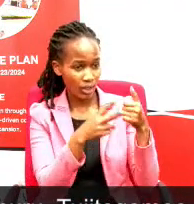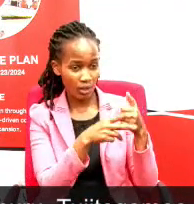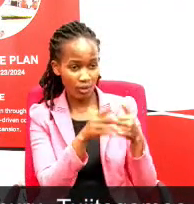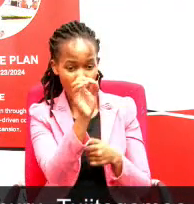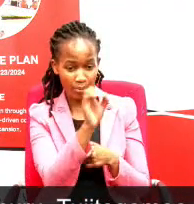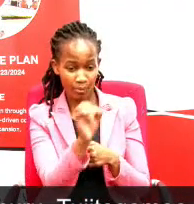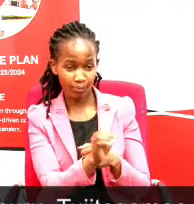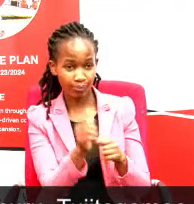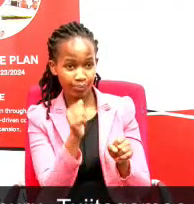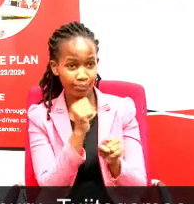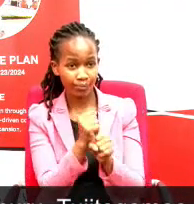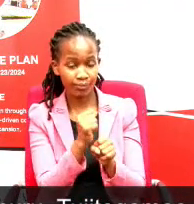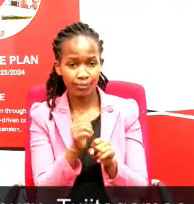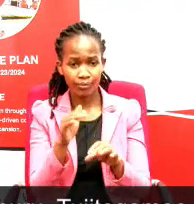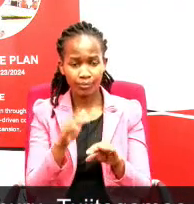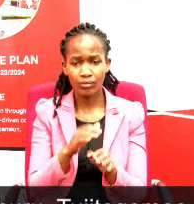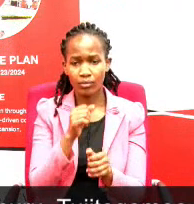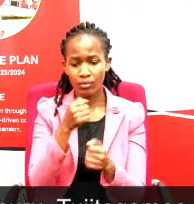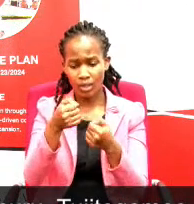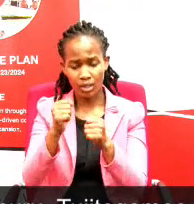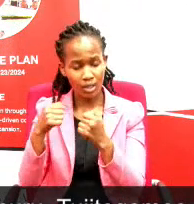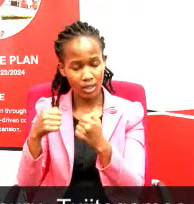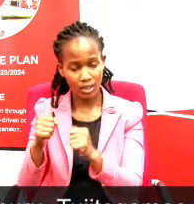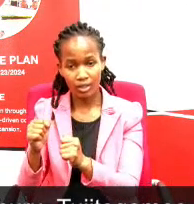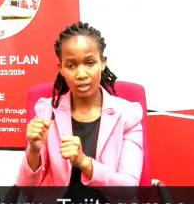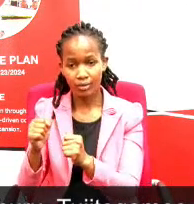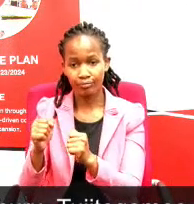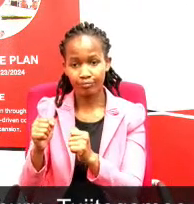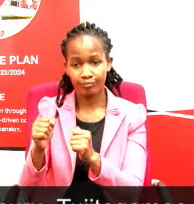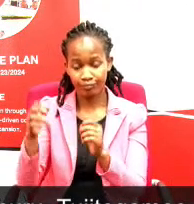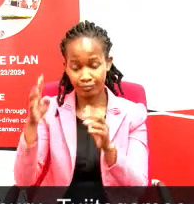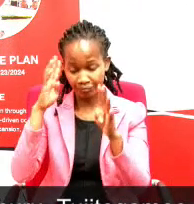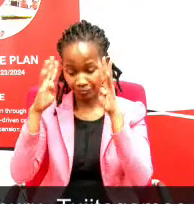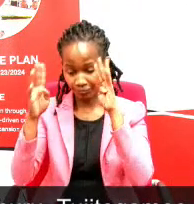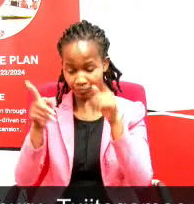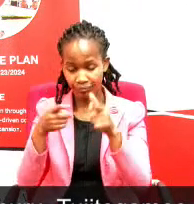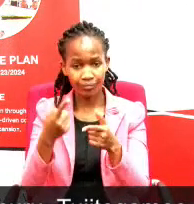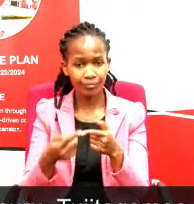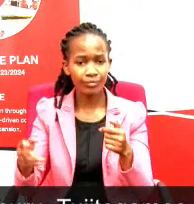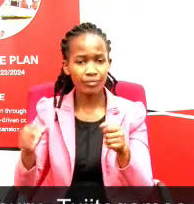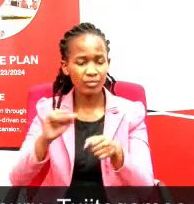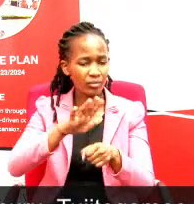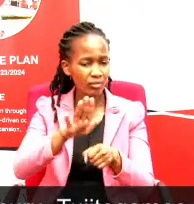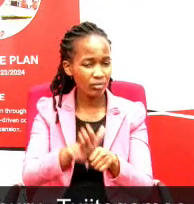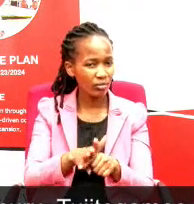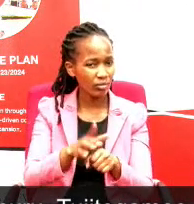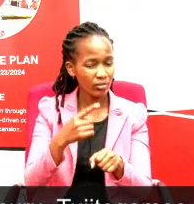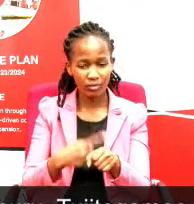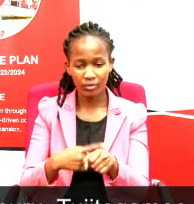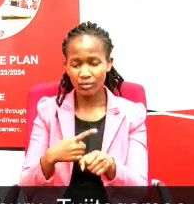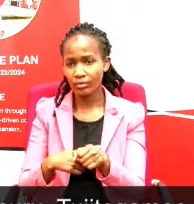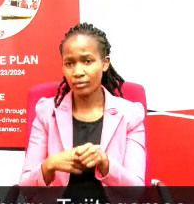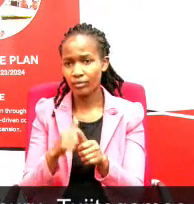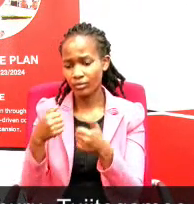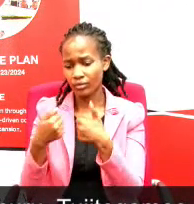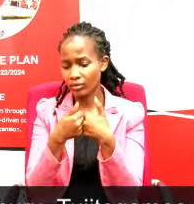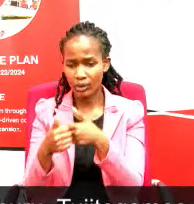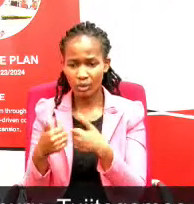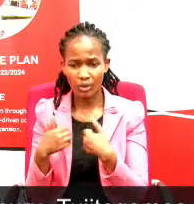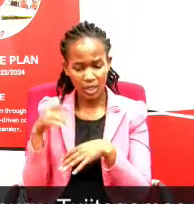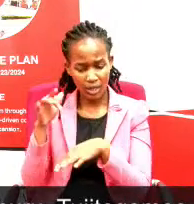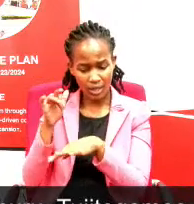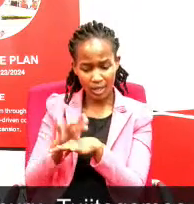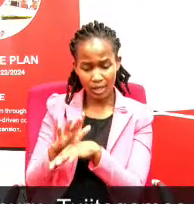performance on strategic initiatives. In the context of the COVID-19 challenges that emerged in the early